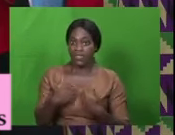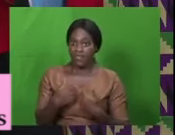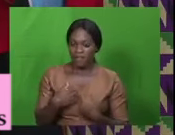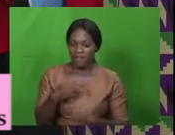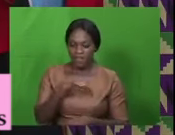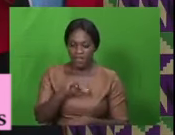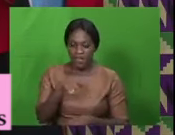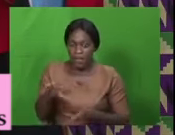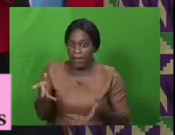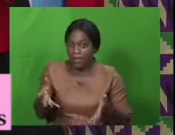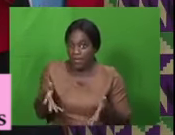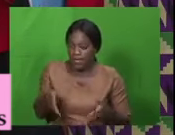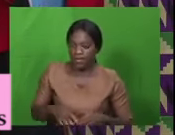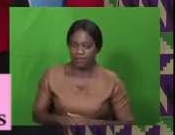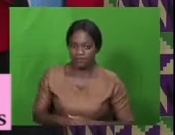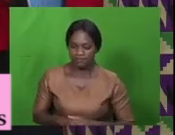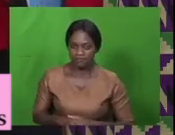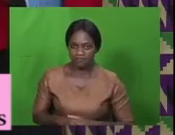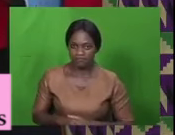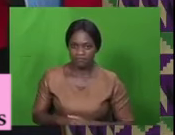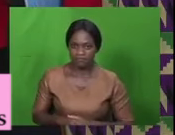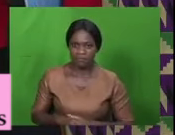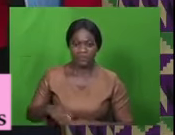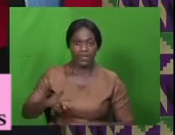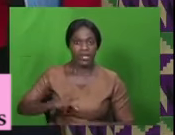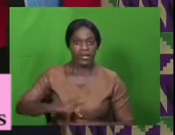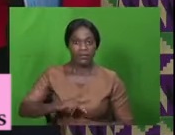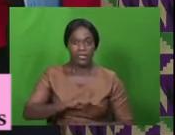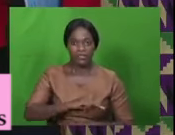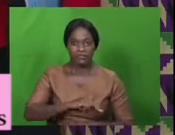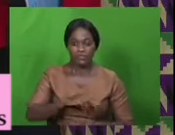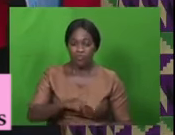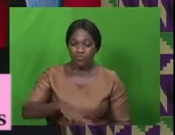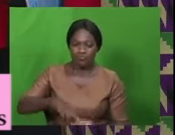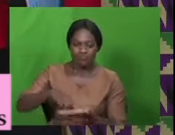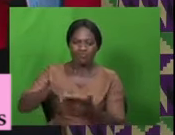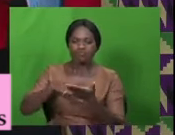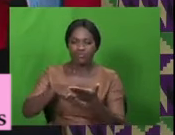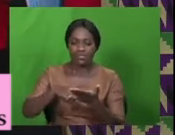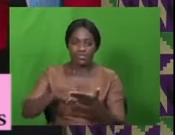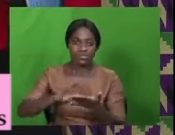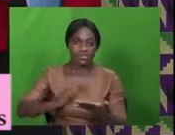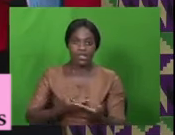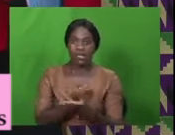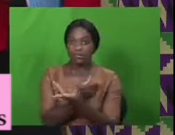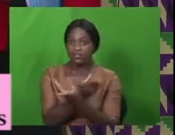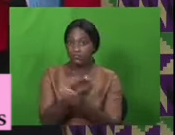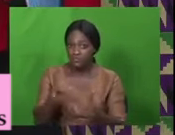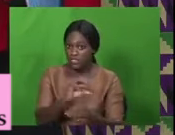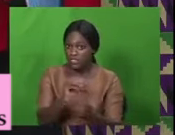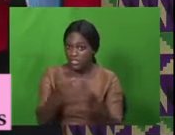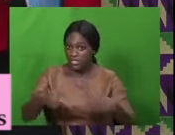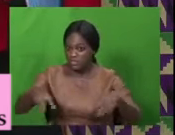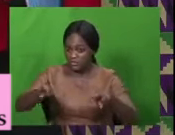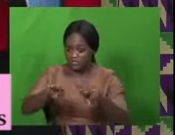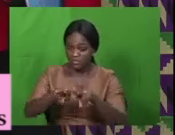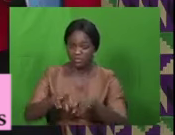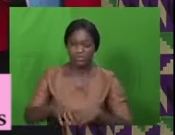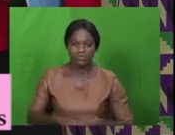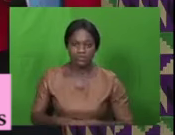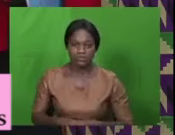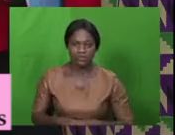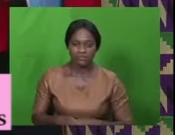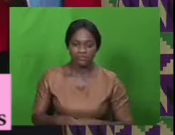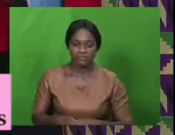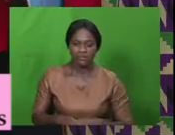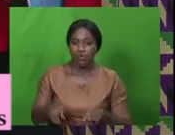House, Parliament stands as a symbol of our democracy and its values. It stands